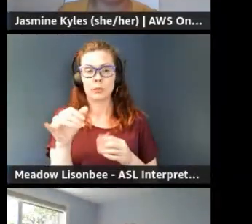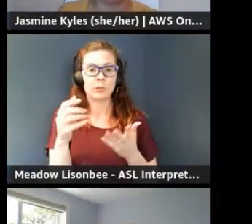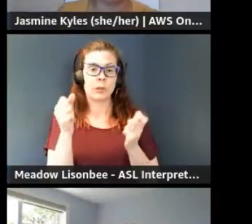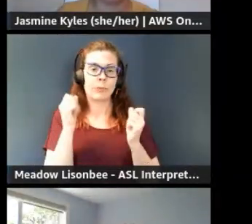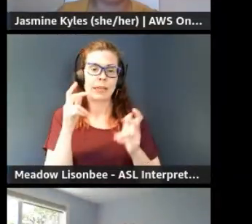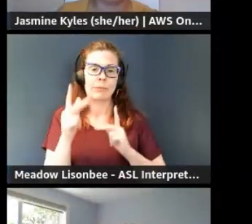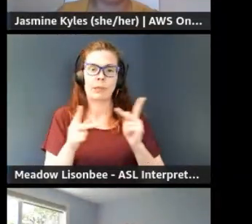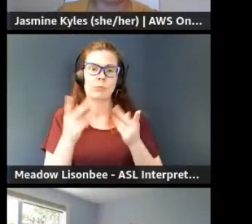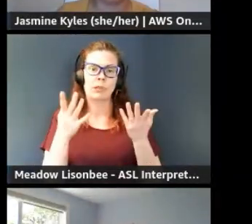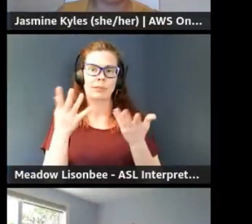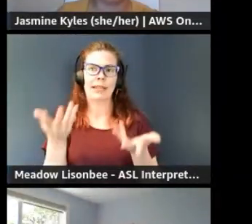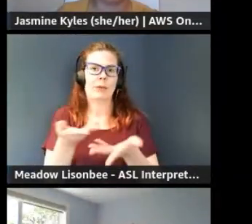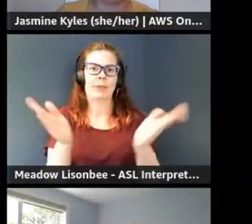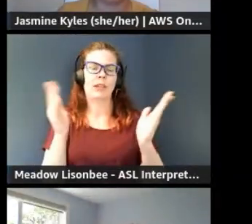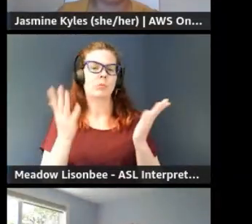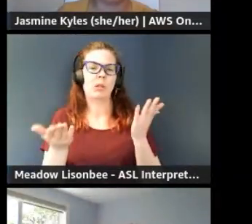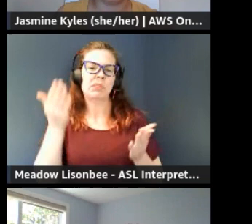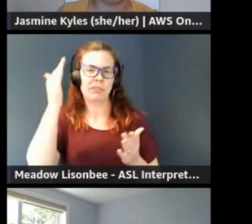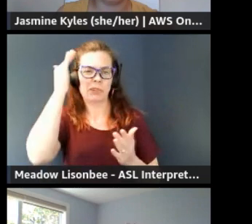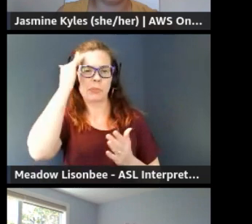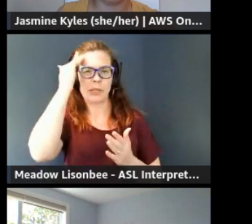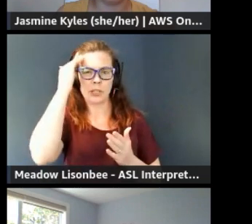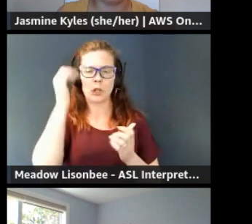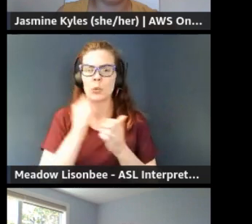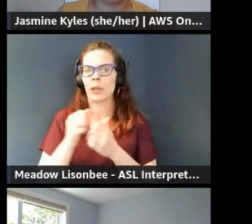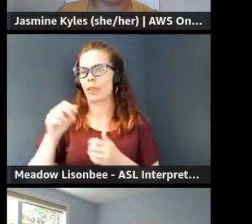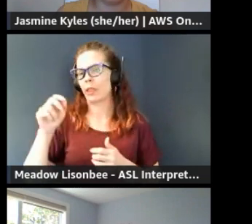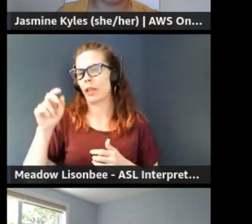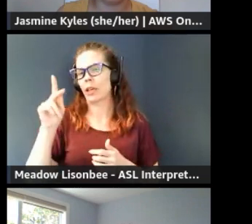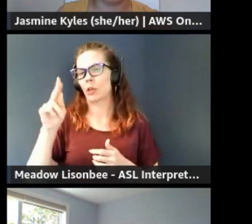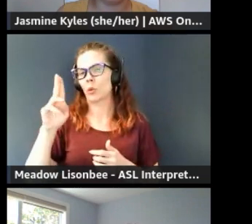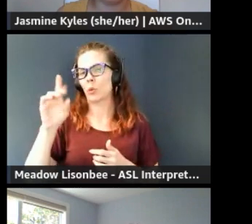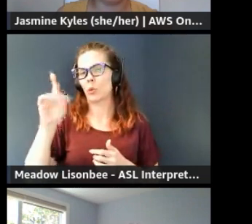people probably out there are familiar with the CUDA